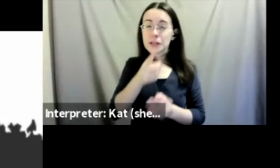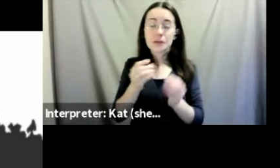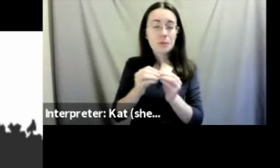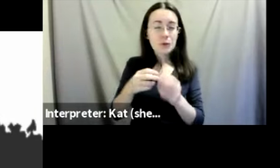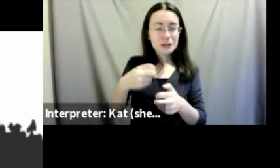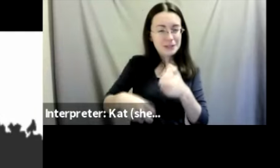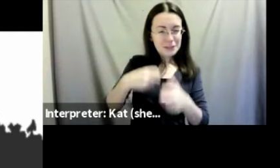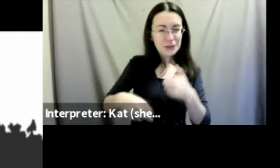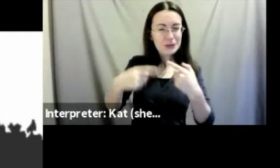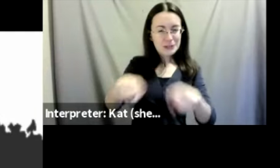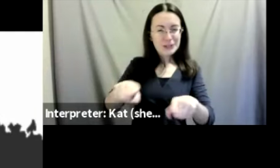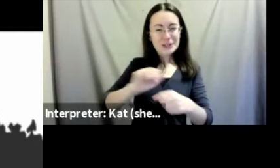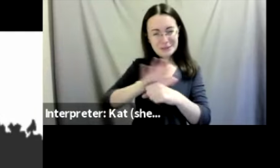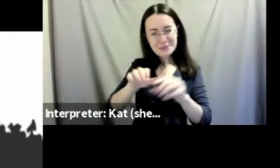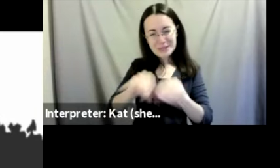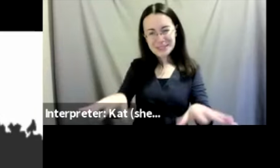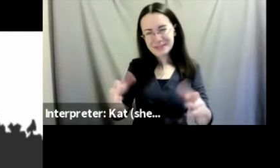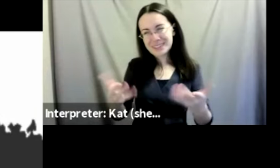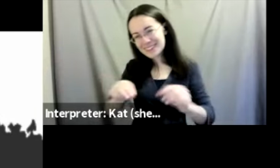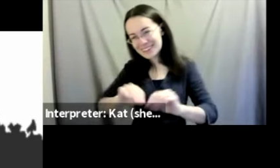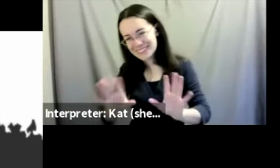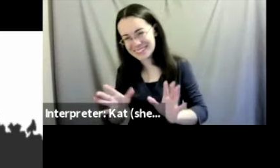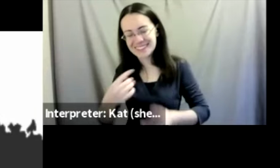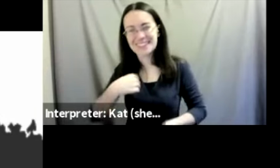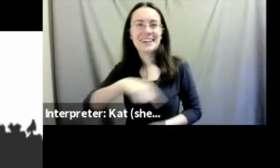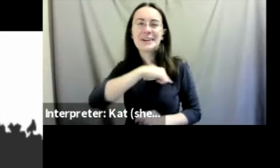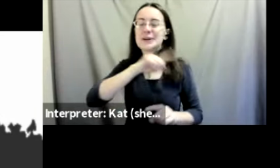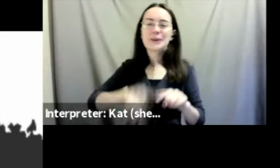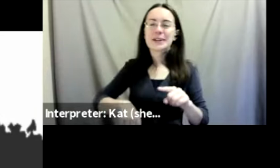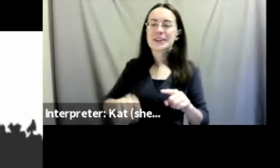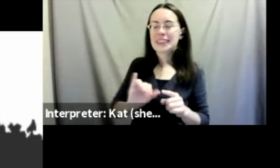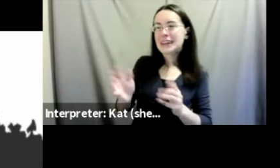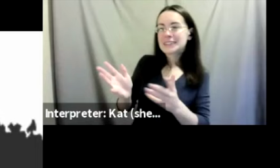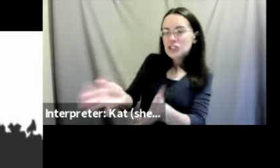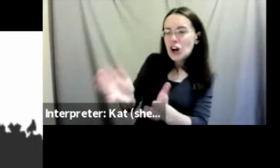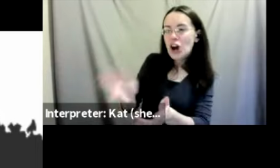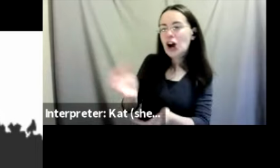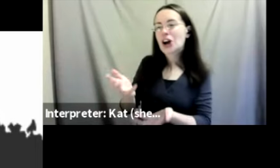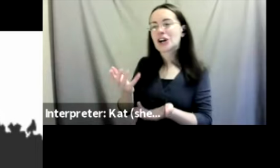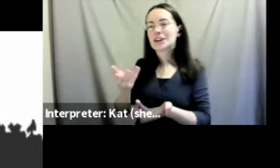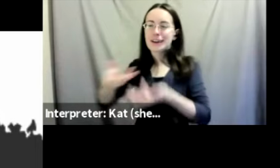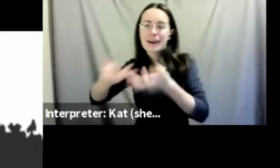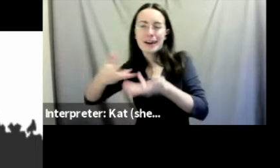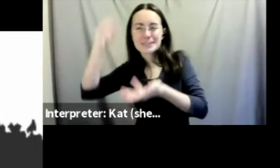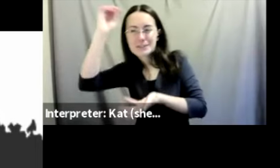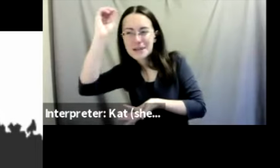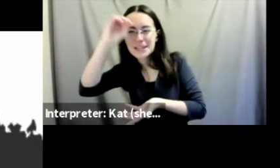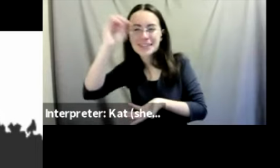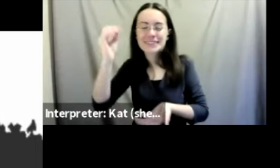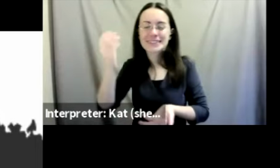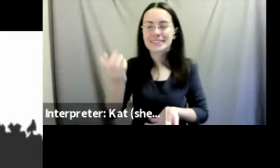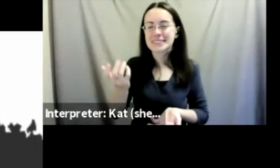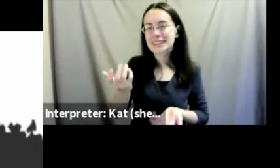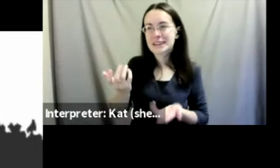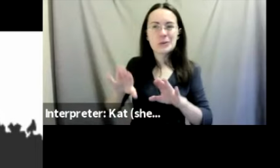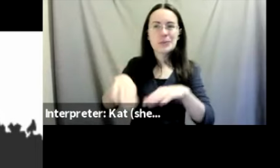pandemic setting, because obviously we couldn't like talk to people and like get their opinions and like open up the floor to just a bunch of